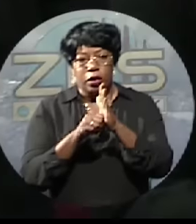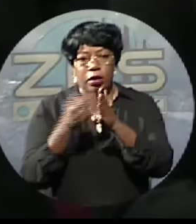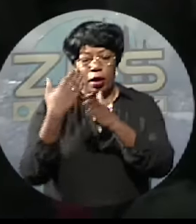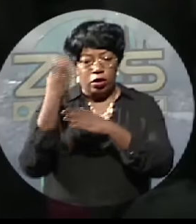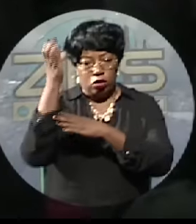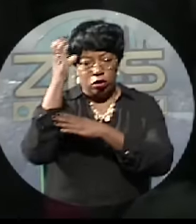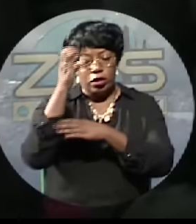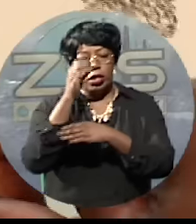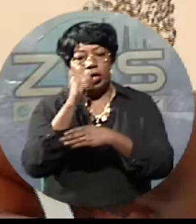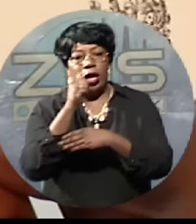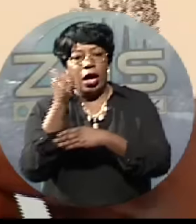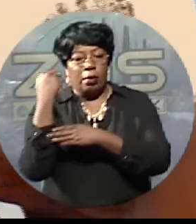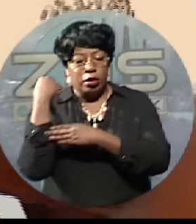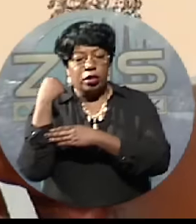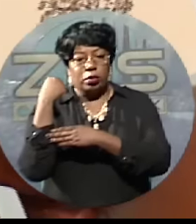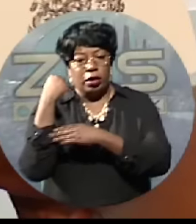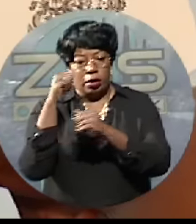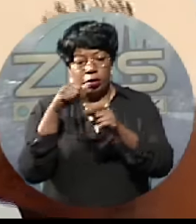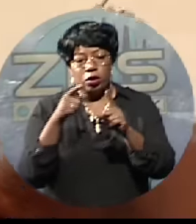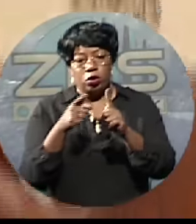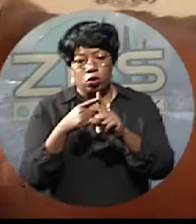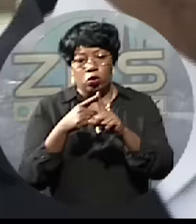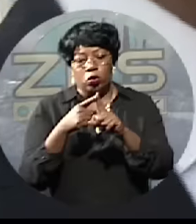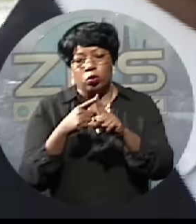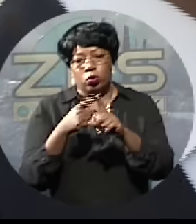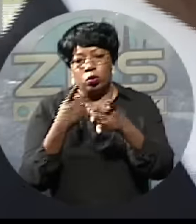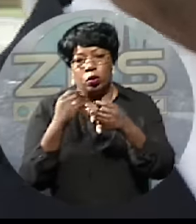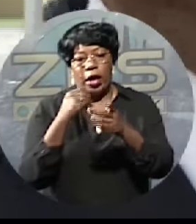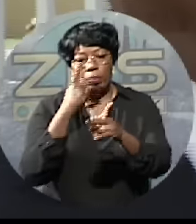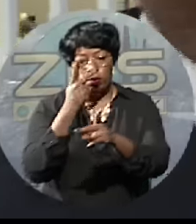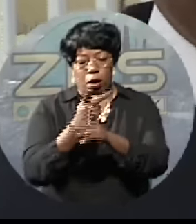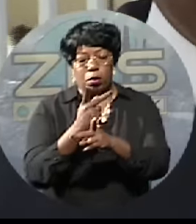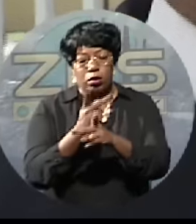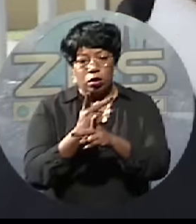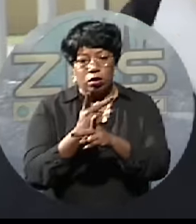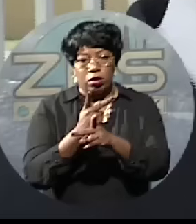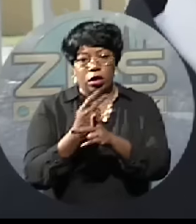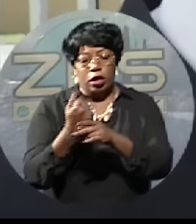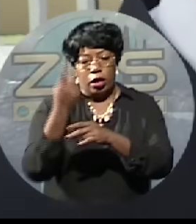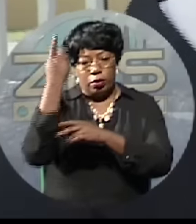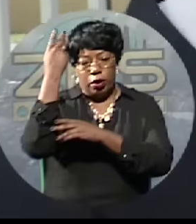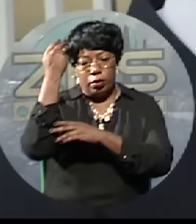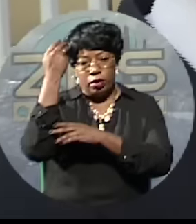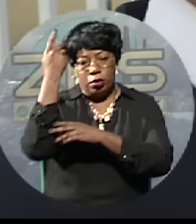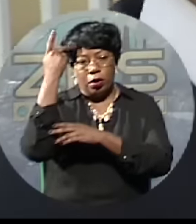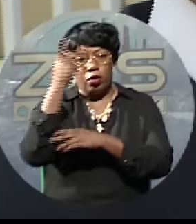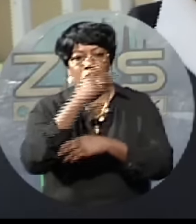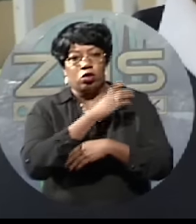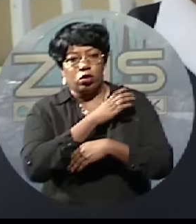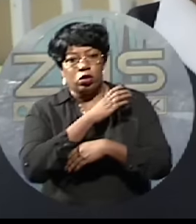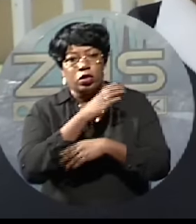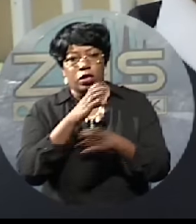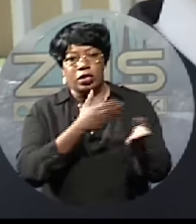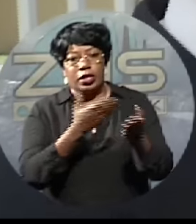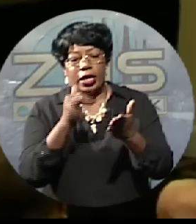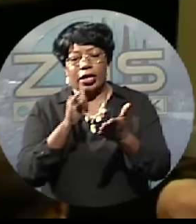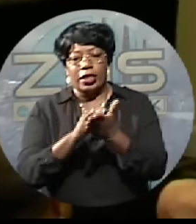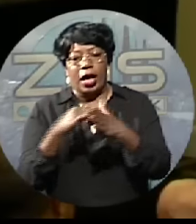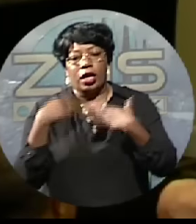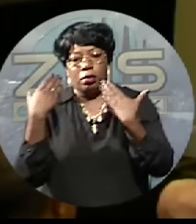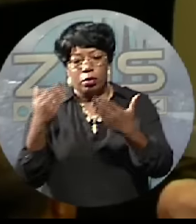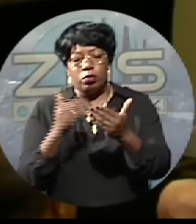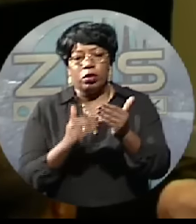administration demonstrated its ability to make good on that promise, but according to Prime Minister the Right Honorable Perry Christie, they want to take that commitment a step